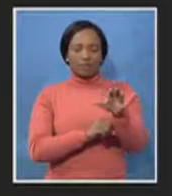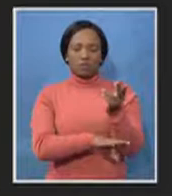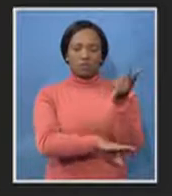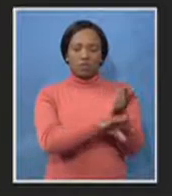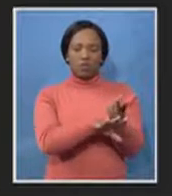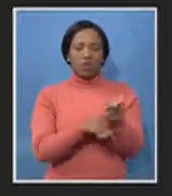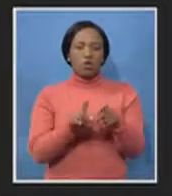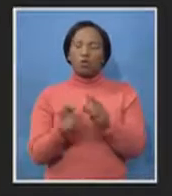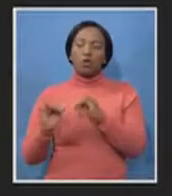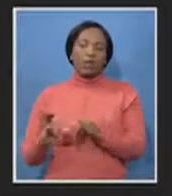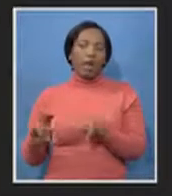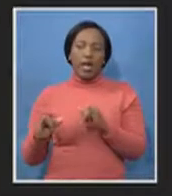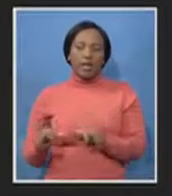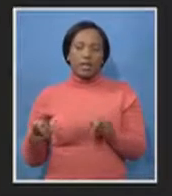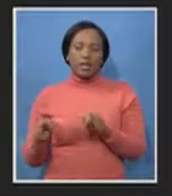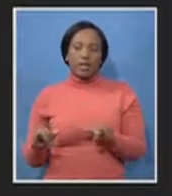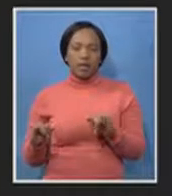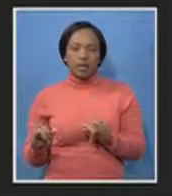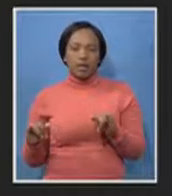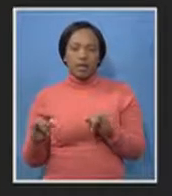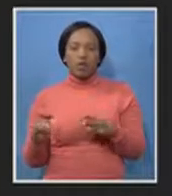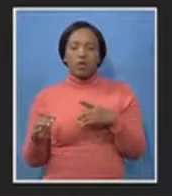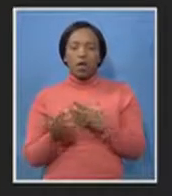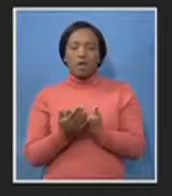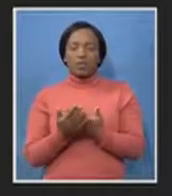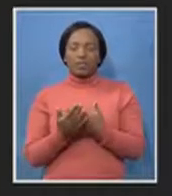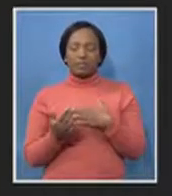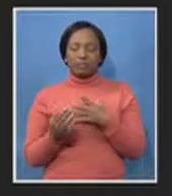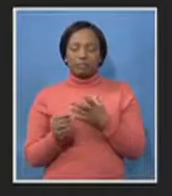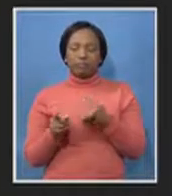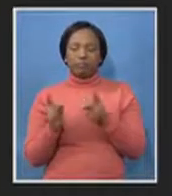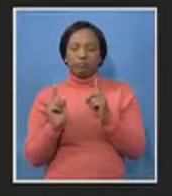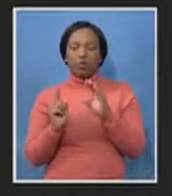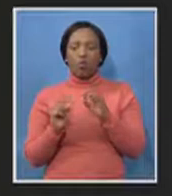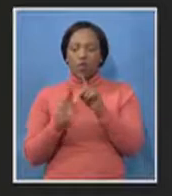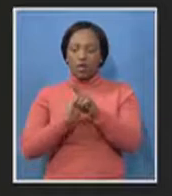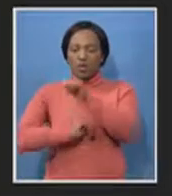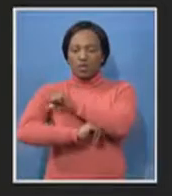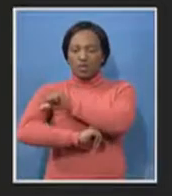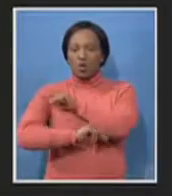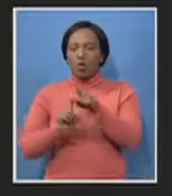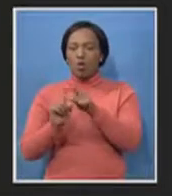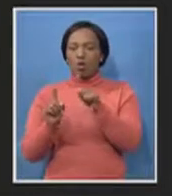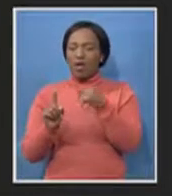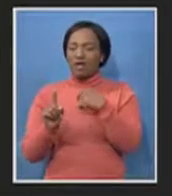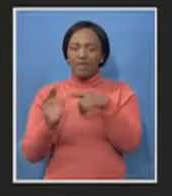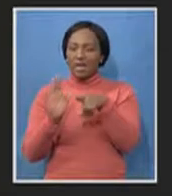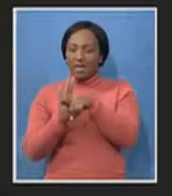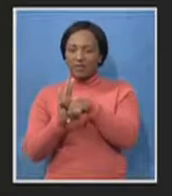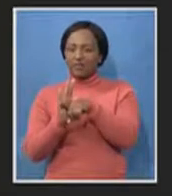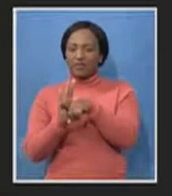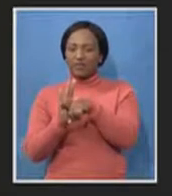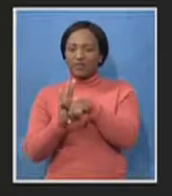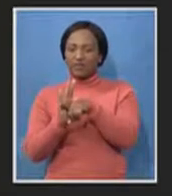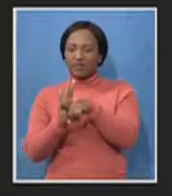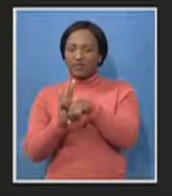potentially exposed while in hospital. If they're actually negative, you want to get them put into other wards